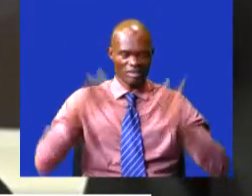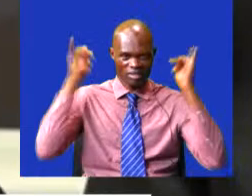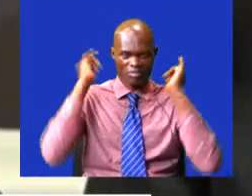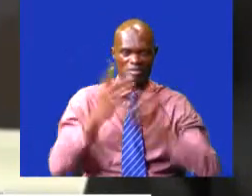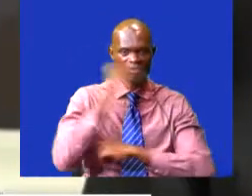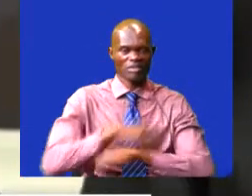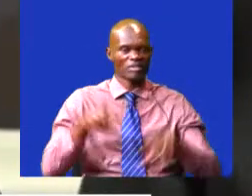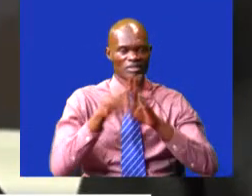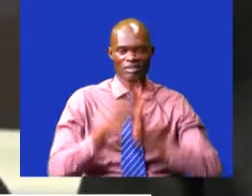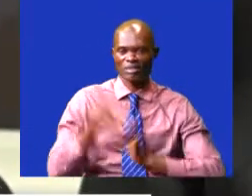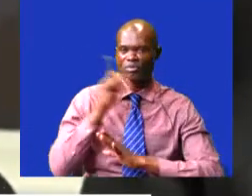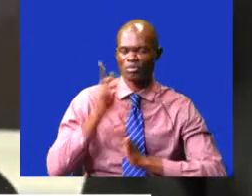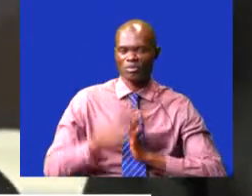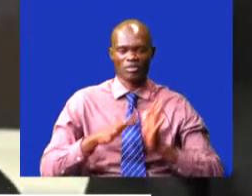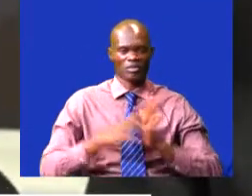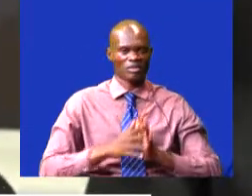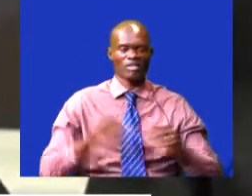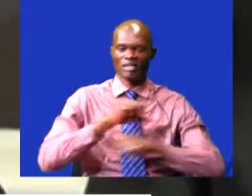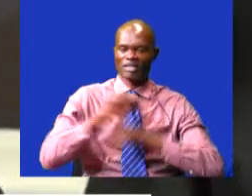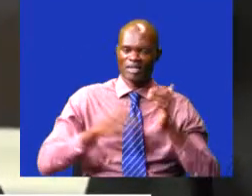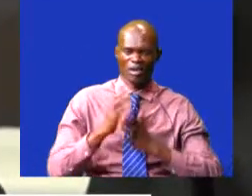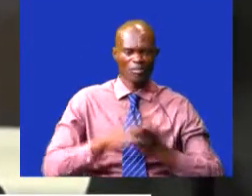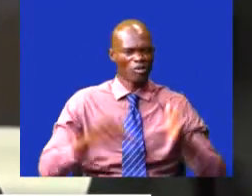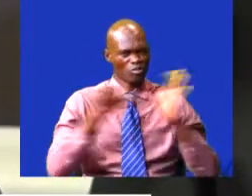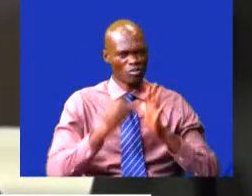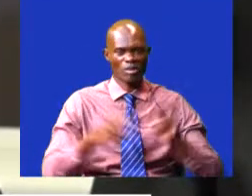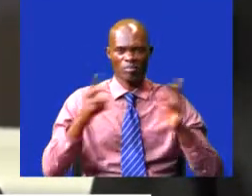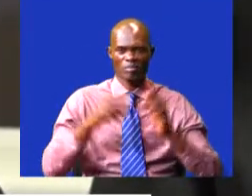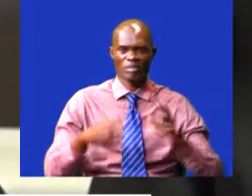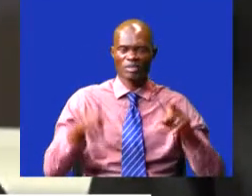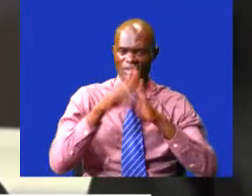today and also still tomorrow. On matters that are very important also the Finnish comment.